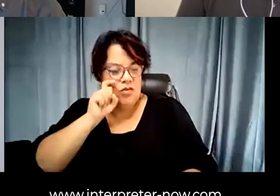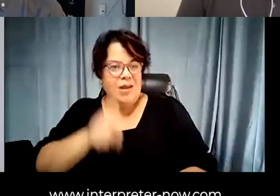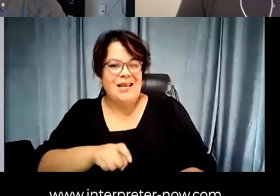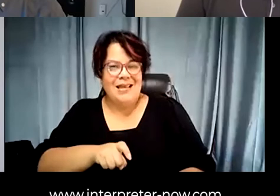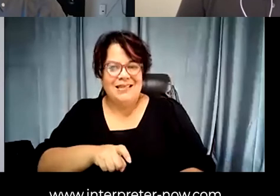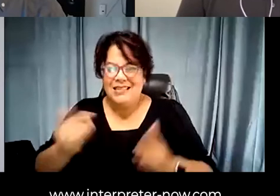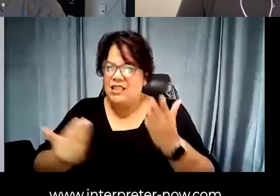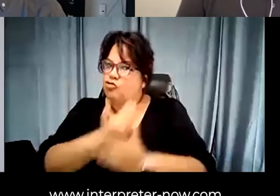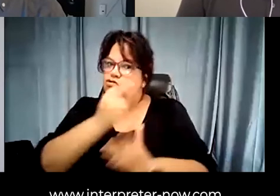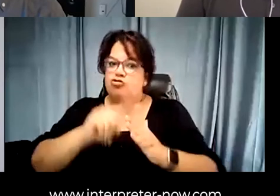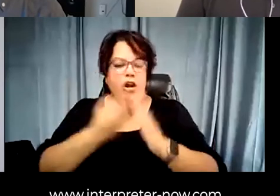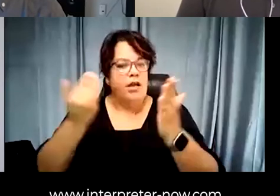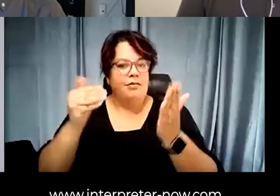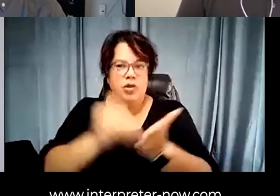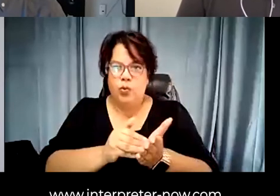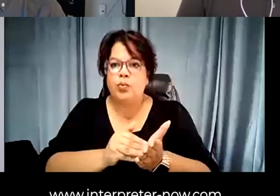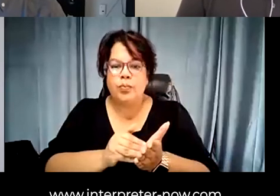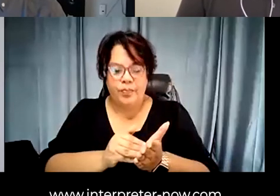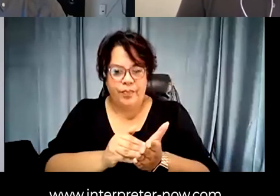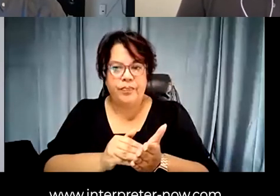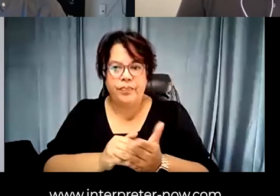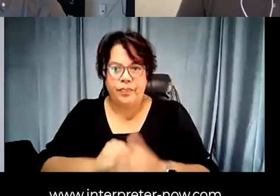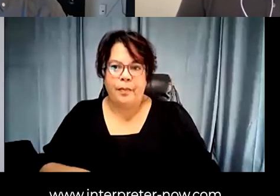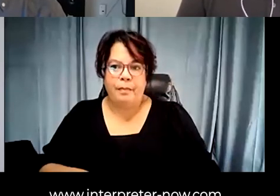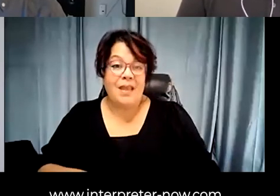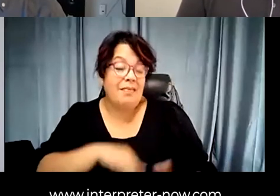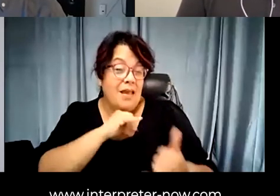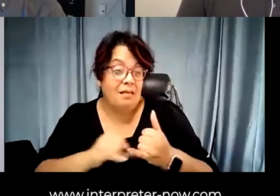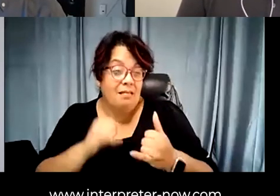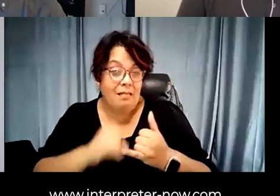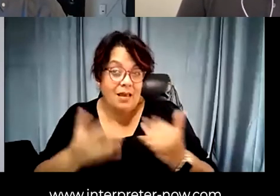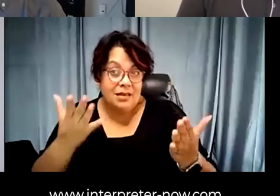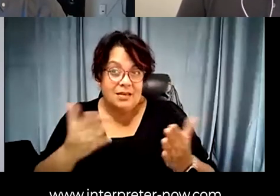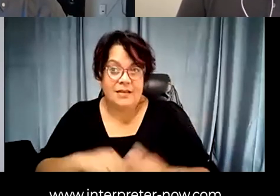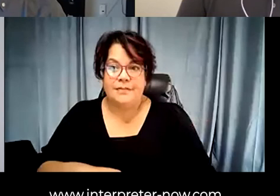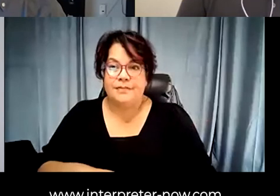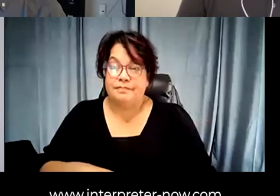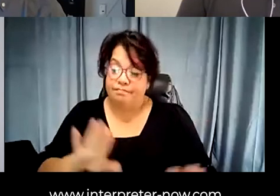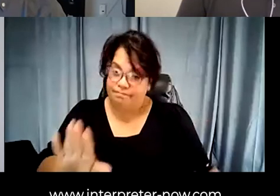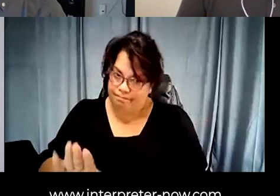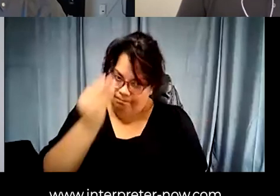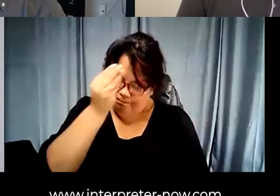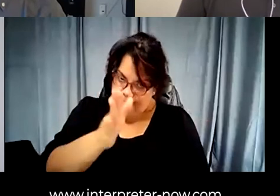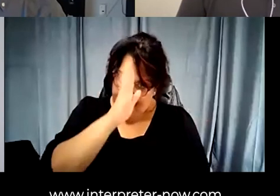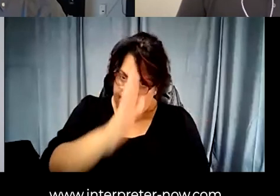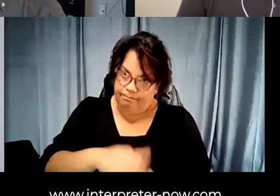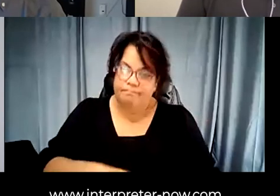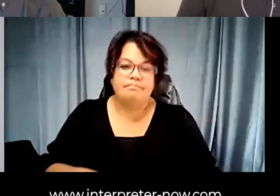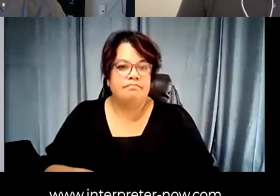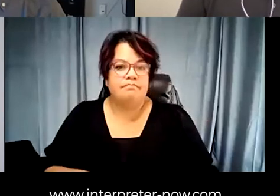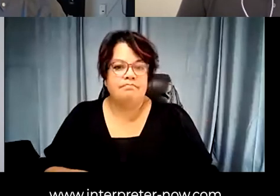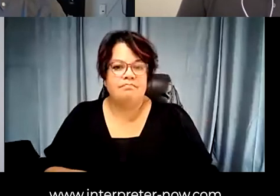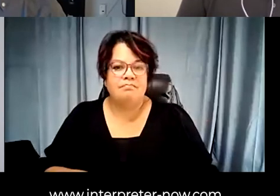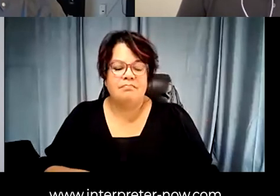look like? And then last but not least, getting very real, stop rewarding bad